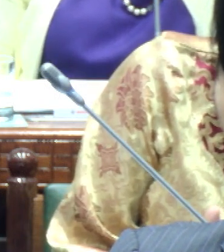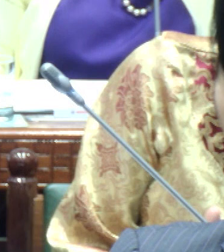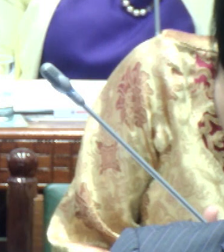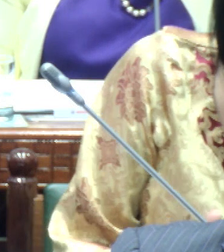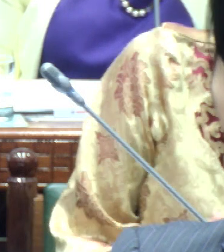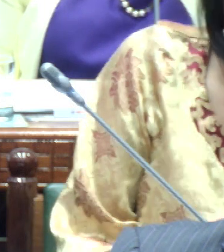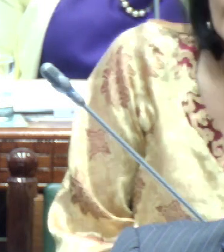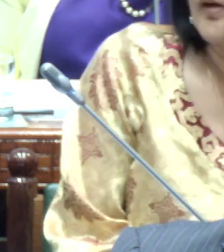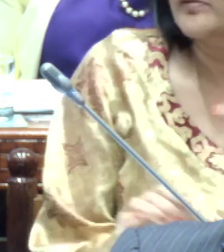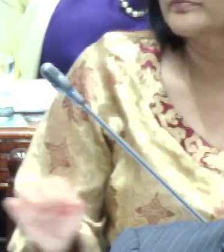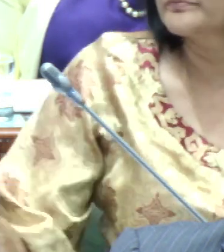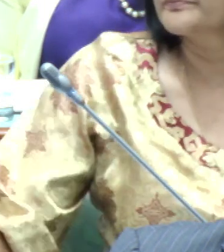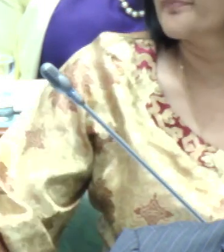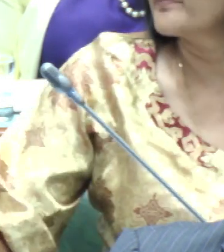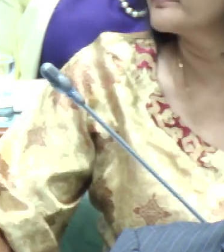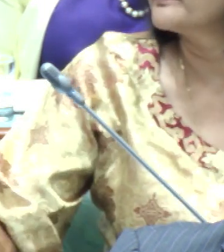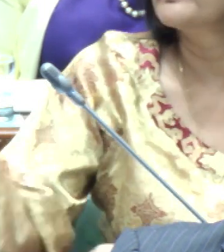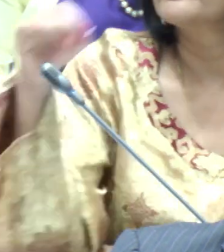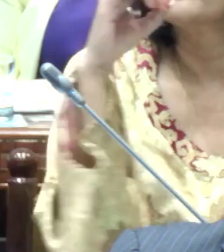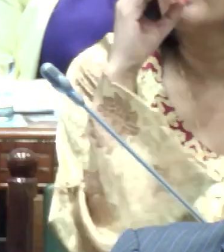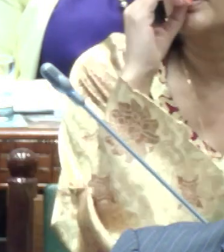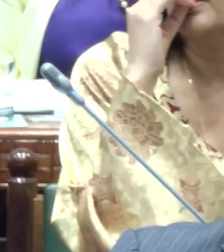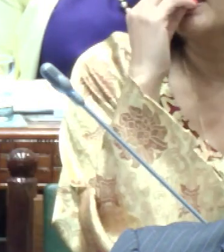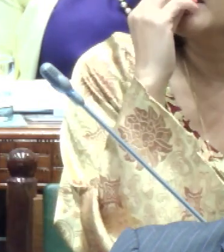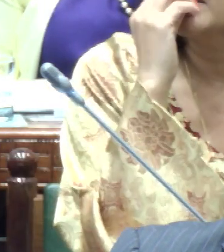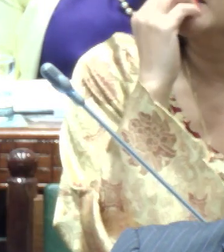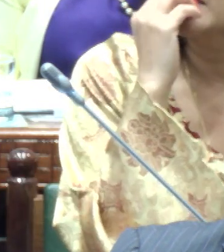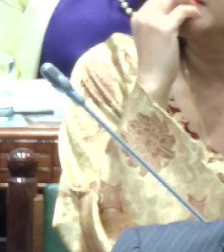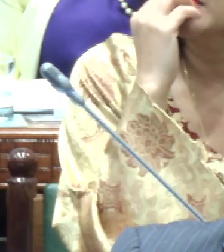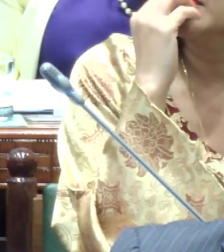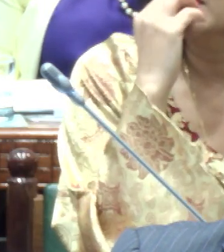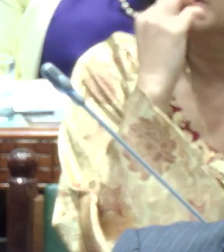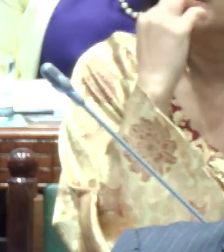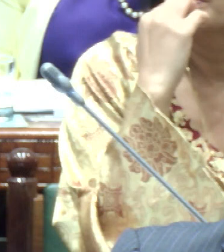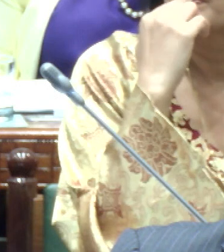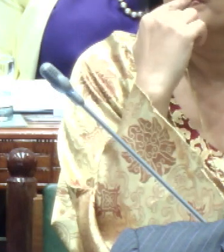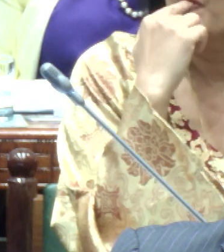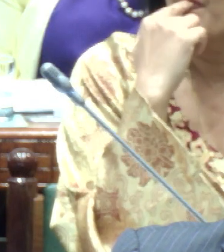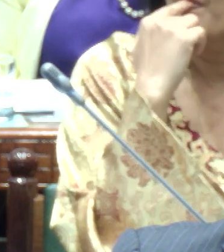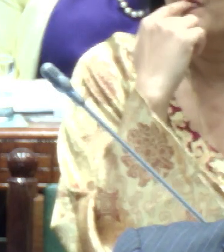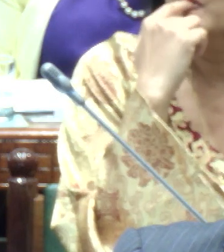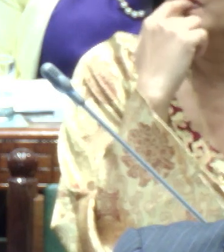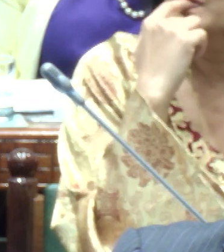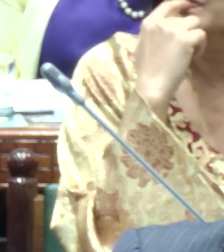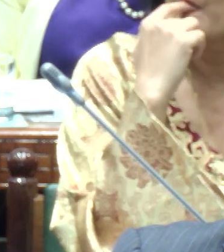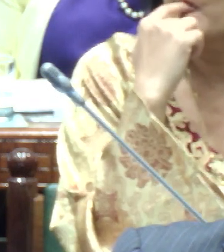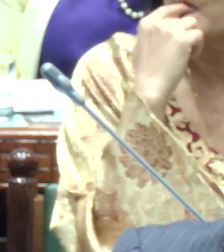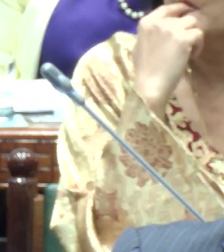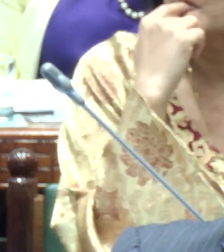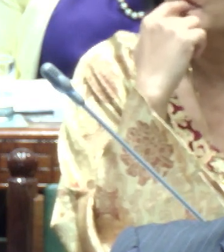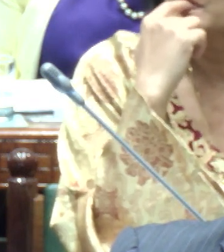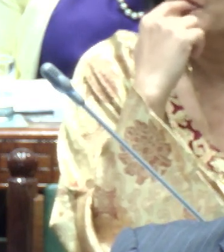it. Sometimes it can cost, anywhere from $50,000 to millions of dollars just to remove one particular derelict